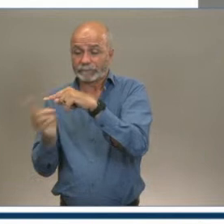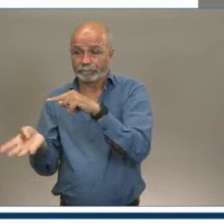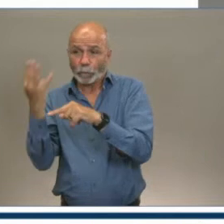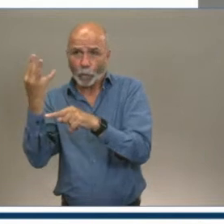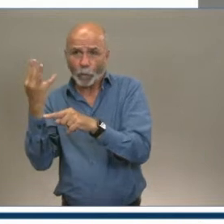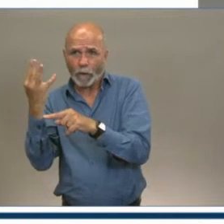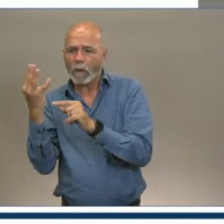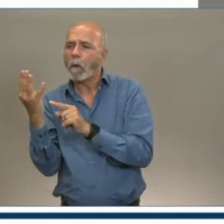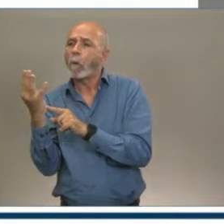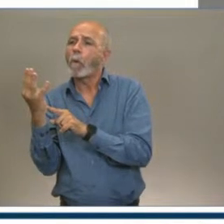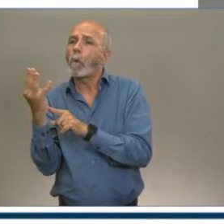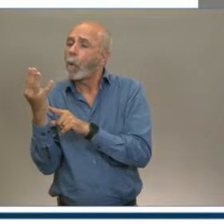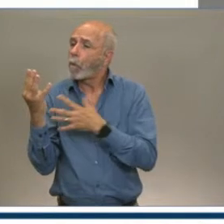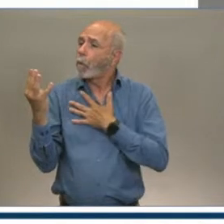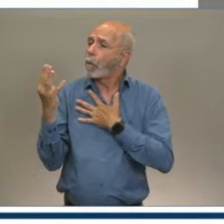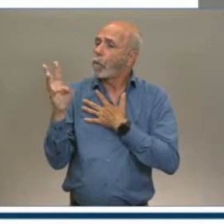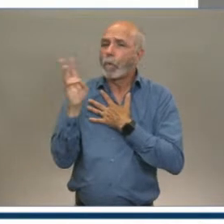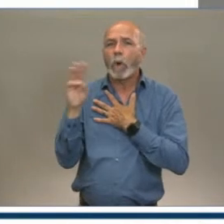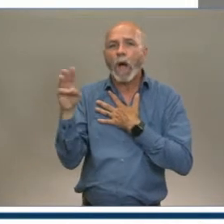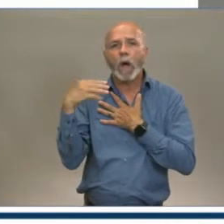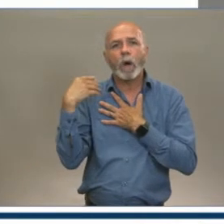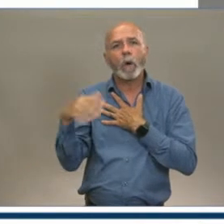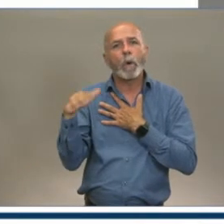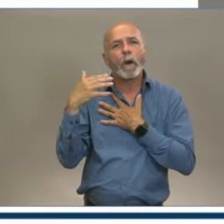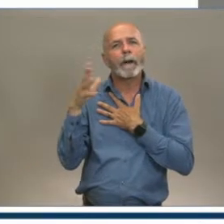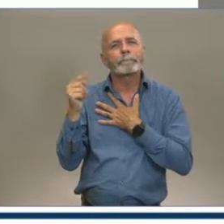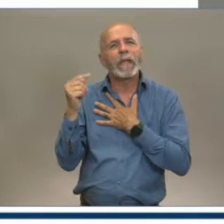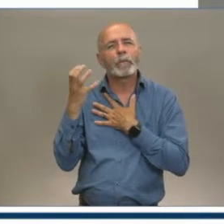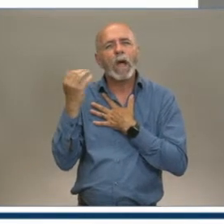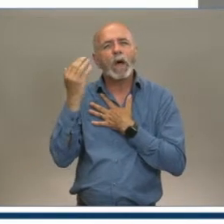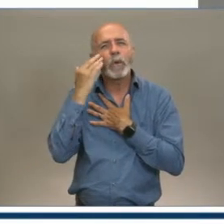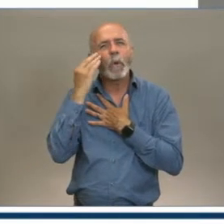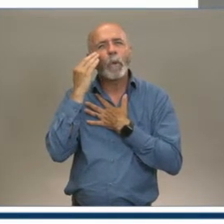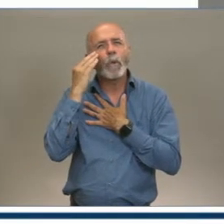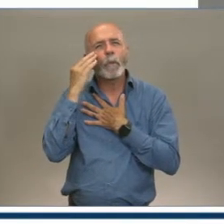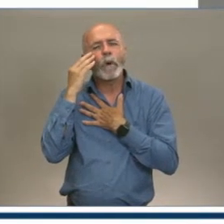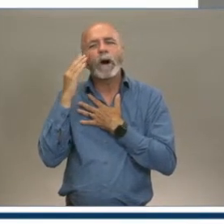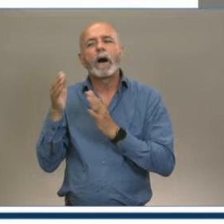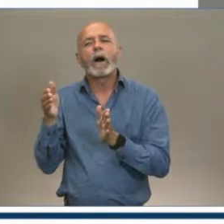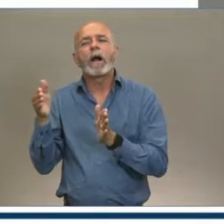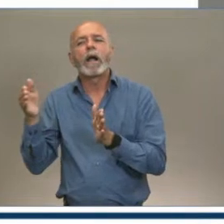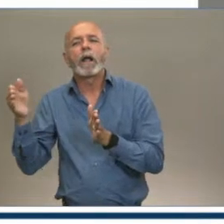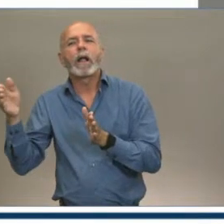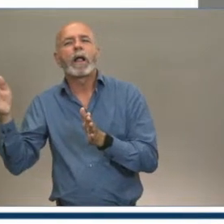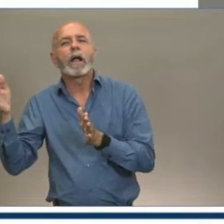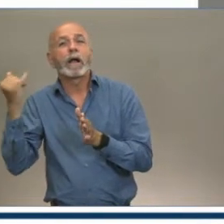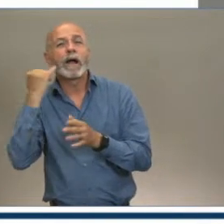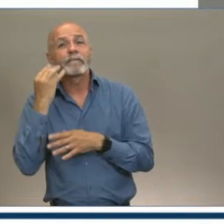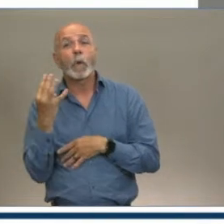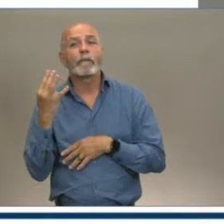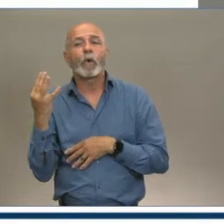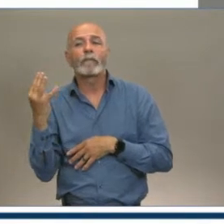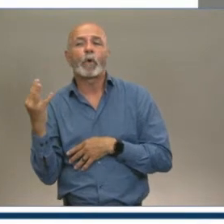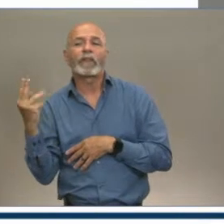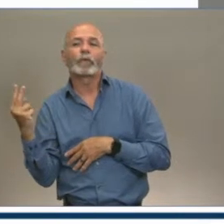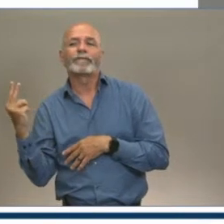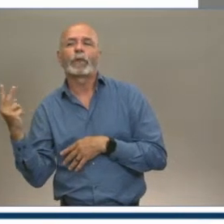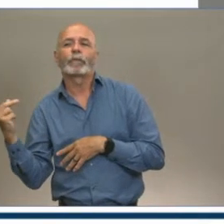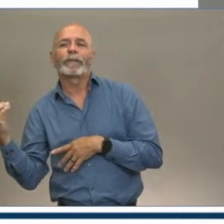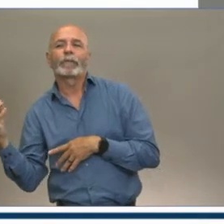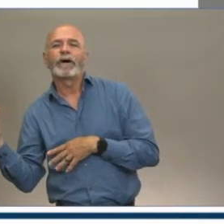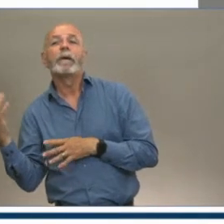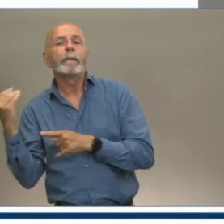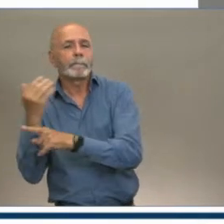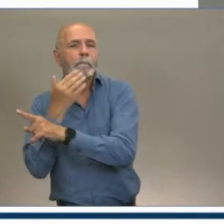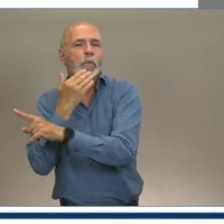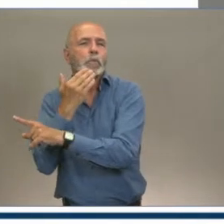but I certainly would need to see that trend sustaining for many more days before we could conclusively say that there is no